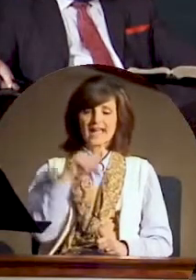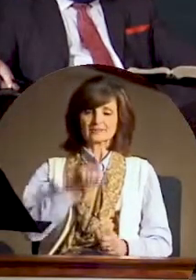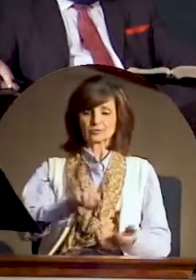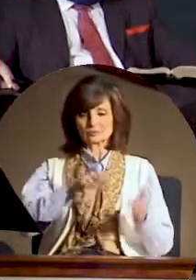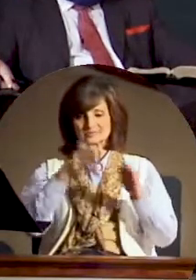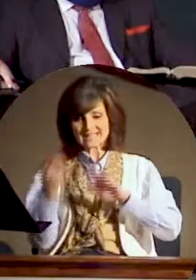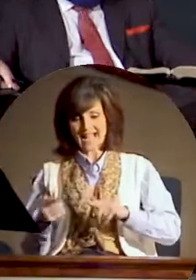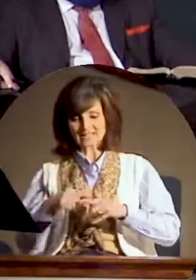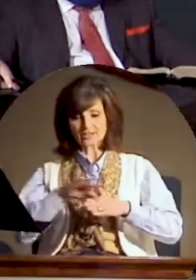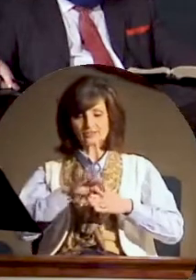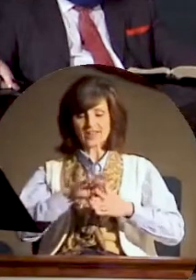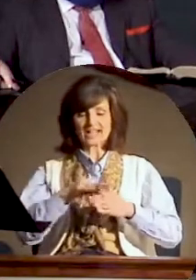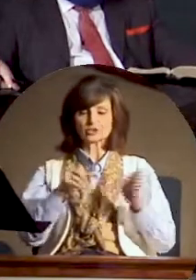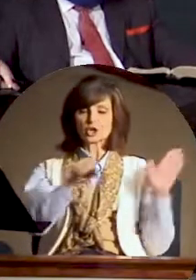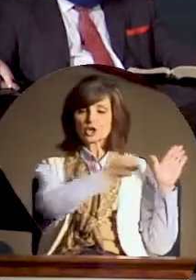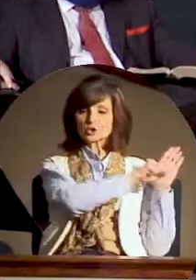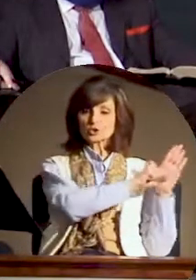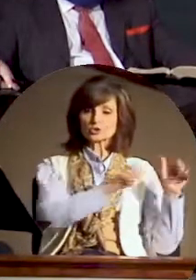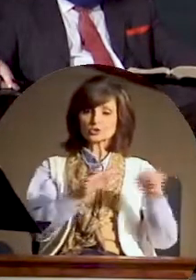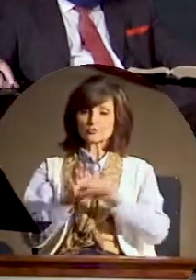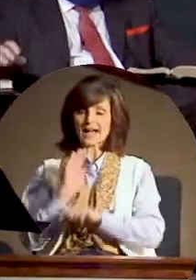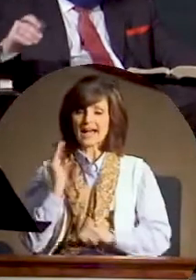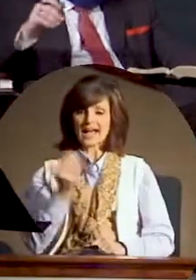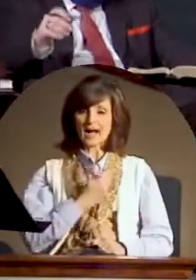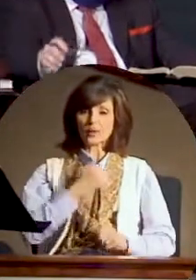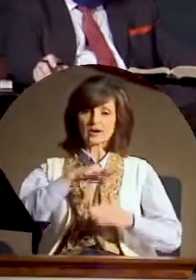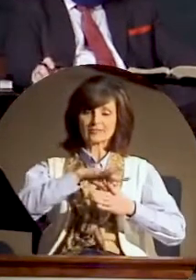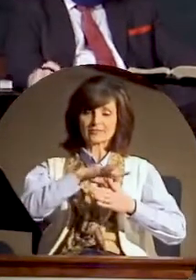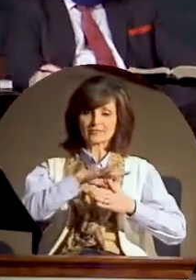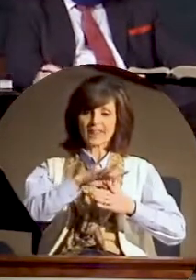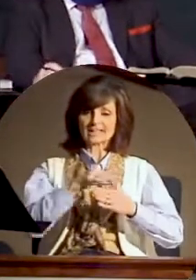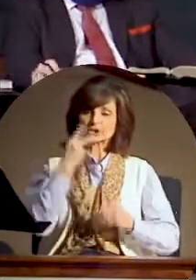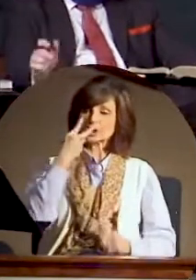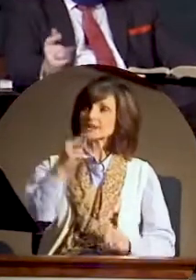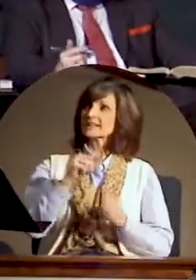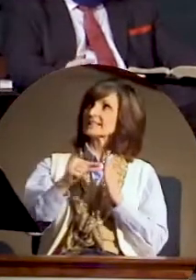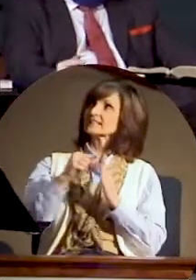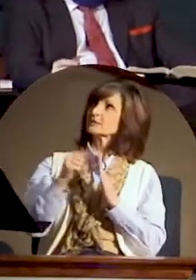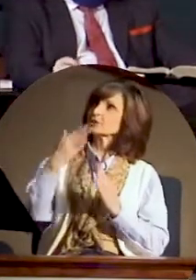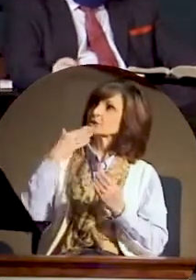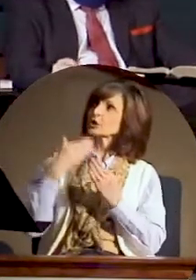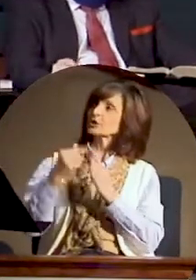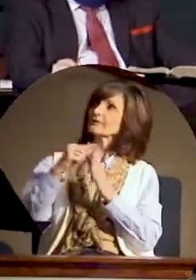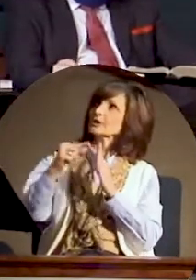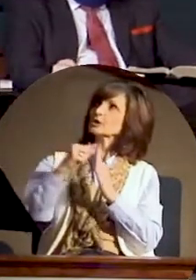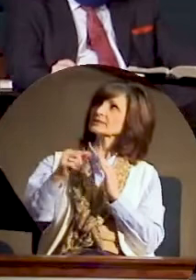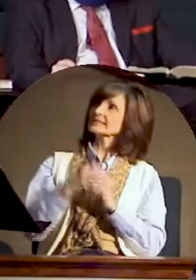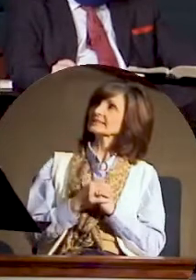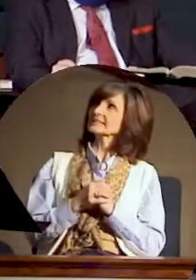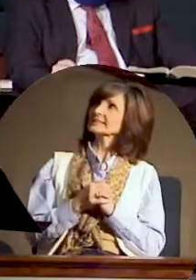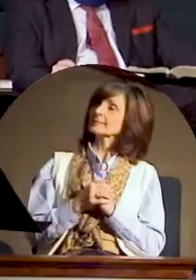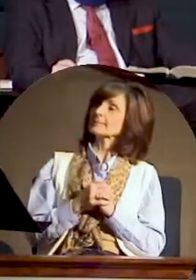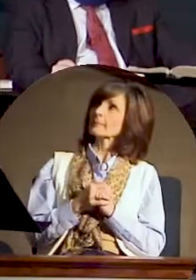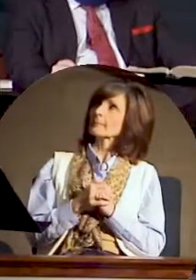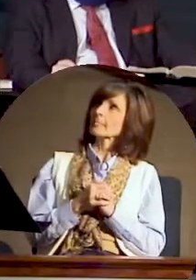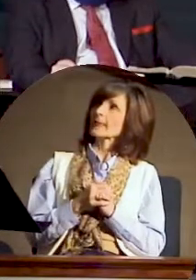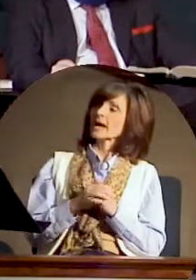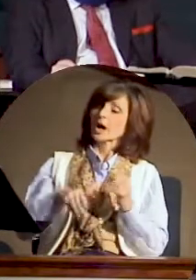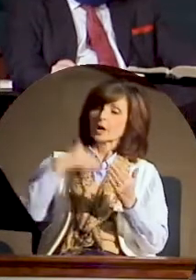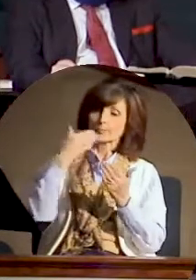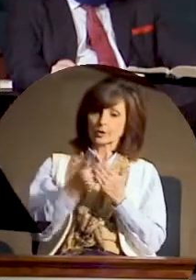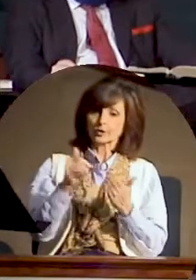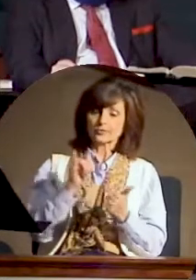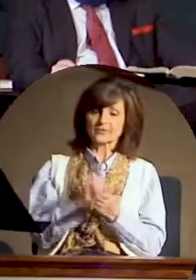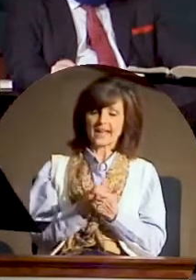We have to die to the flesh. We have to crucify the flesh. Look at these verses right here, good verses, proving the point that you put